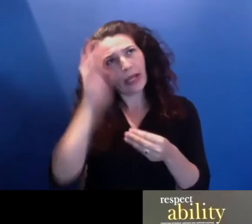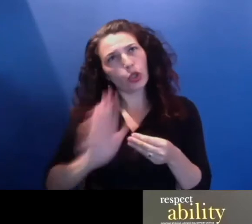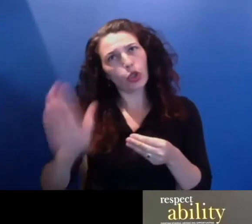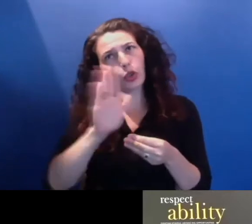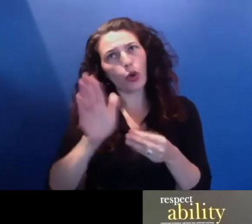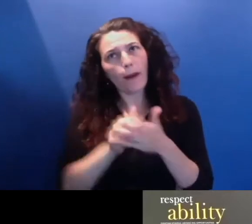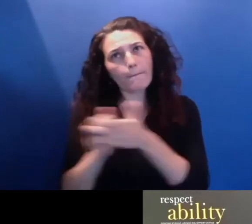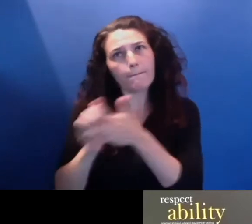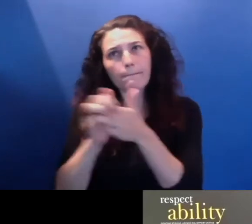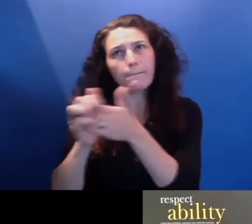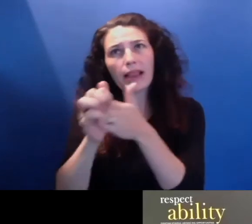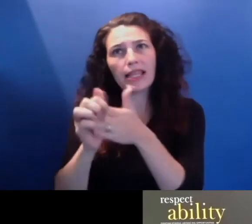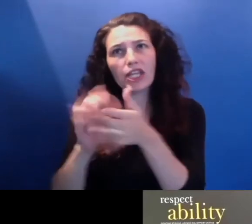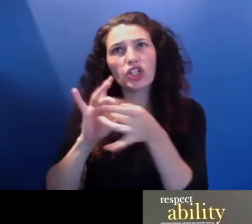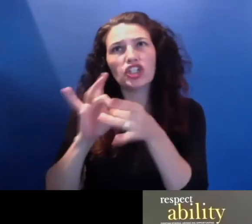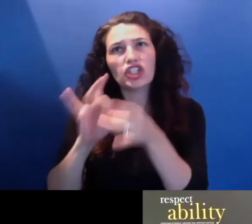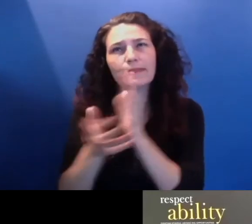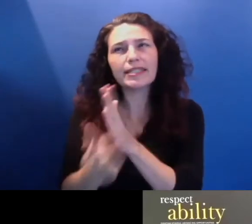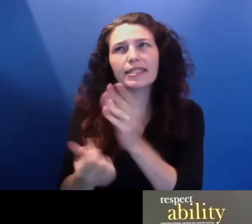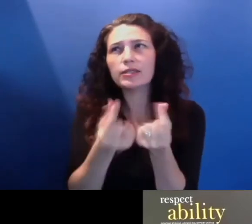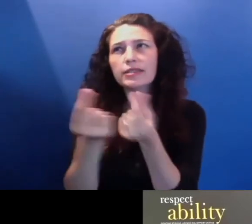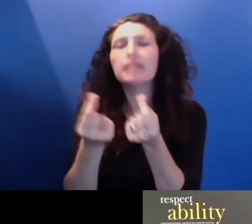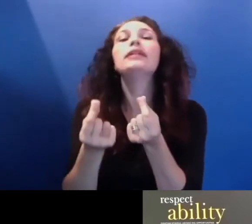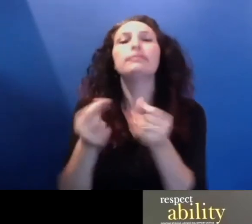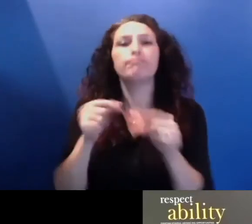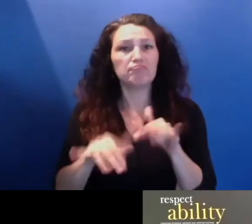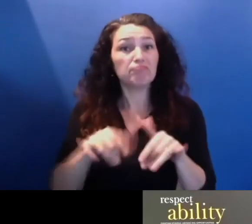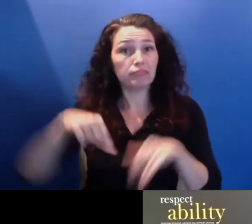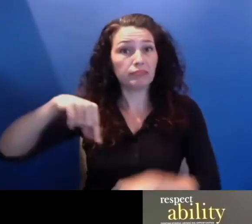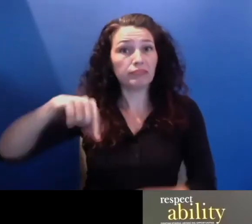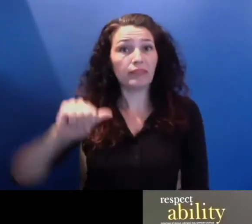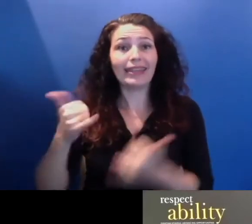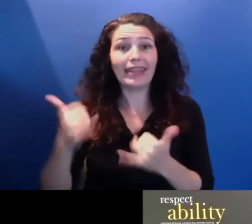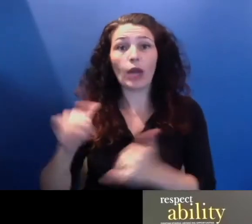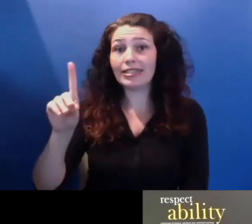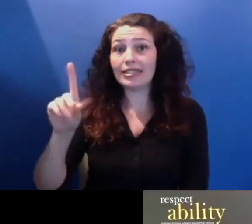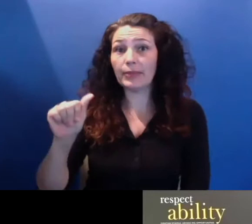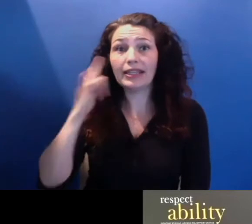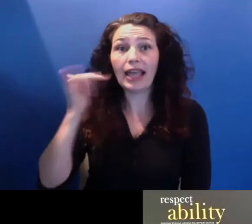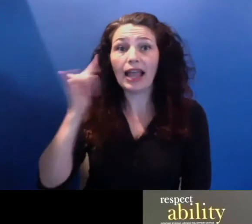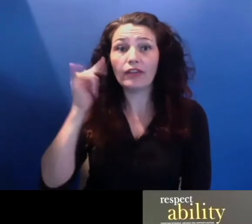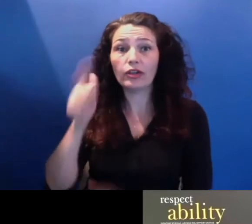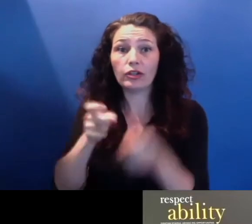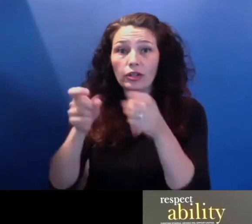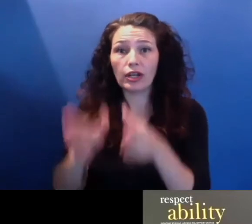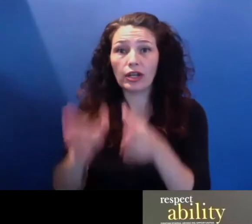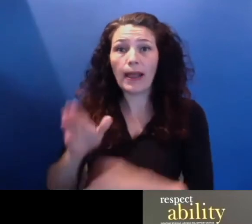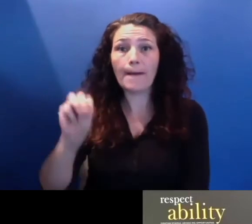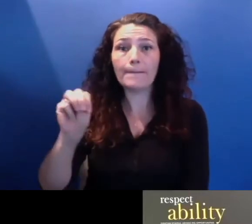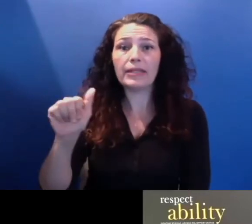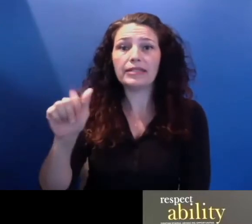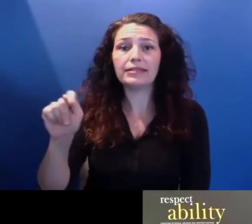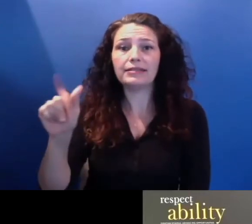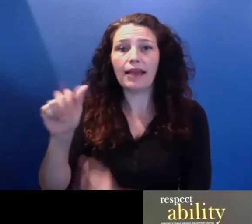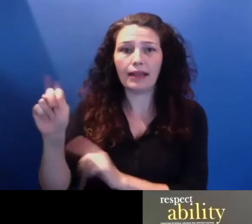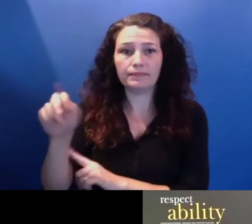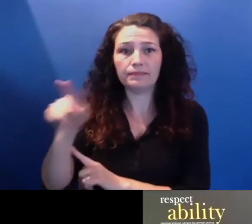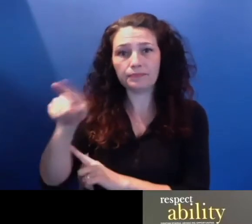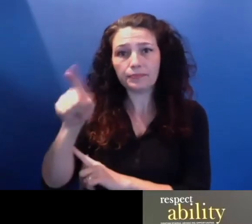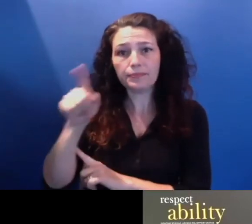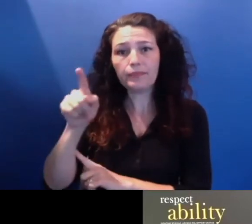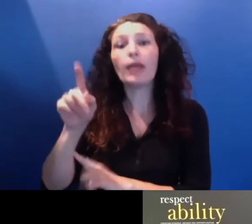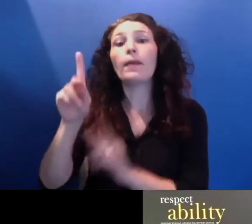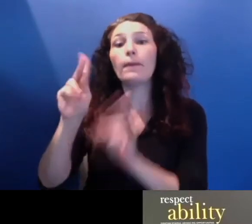I now turn it over to Respectability's own California director, Matan Koch. Matan is a person with a disability, a graduate of Harvard